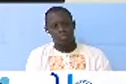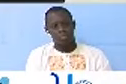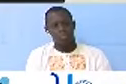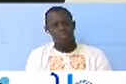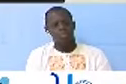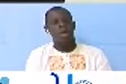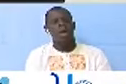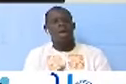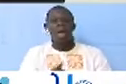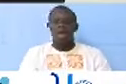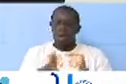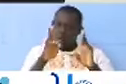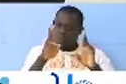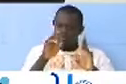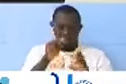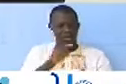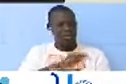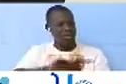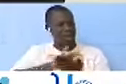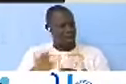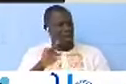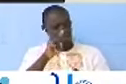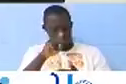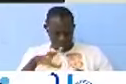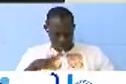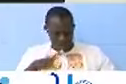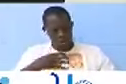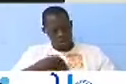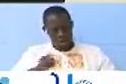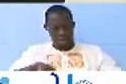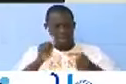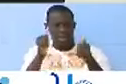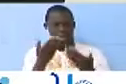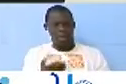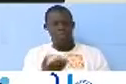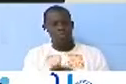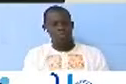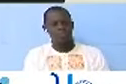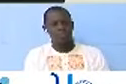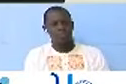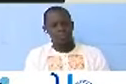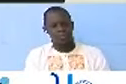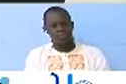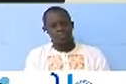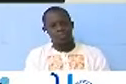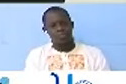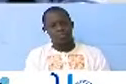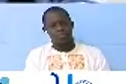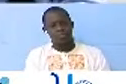this is clear and you're ready to begin your testimony. Okay. Yes.